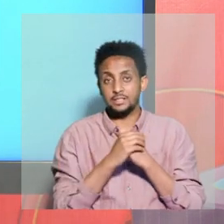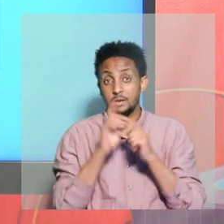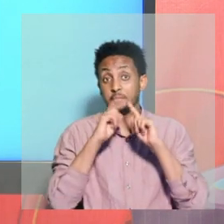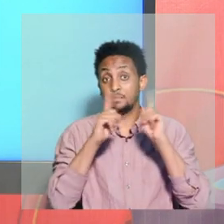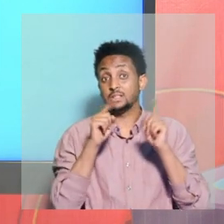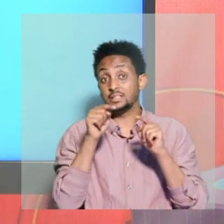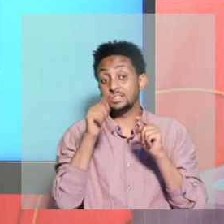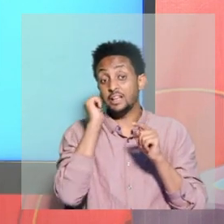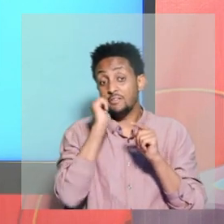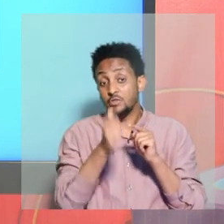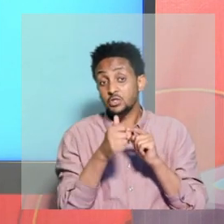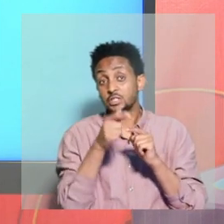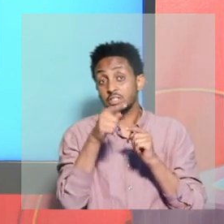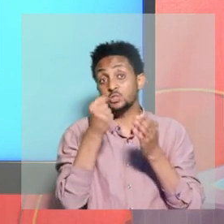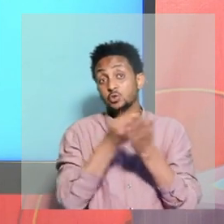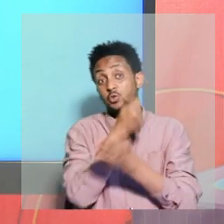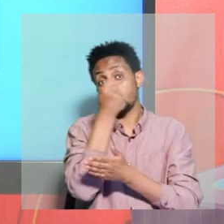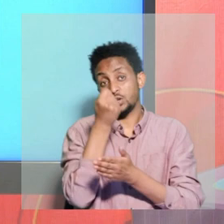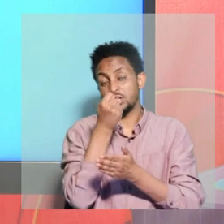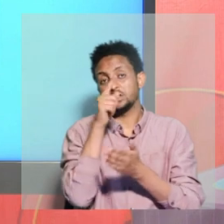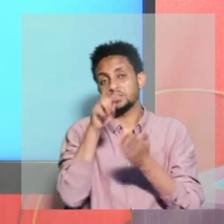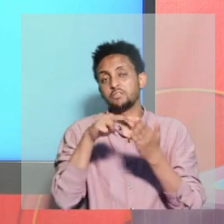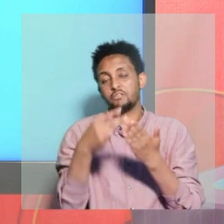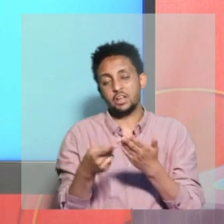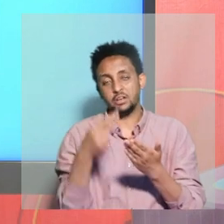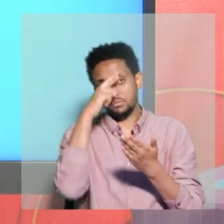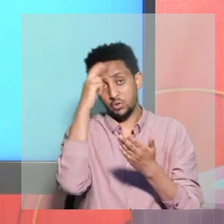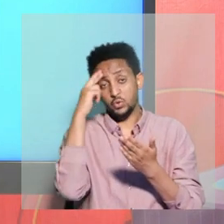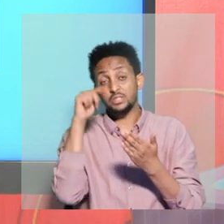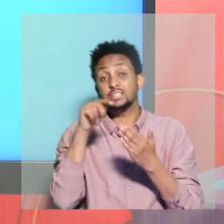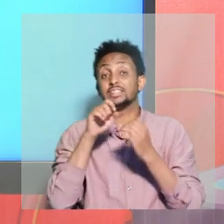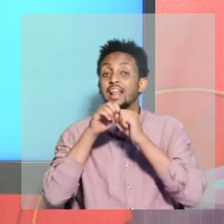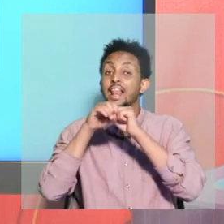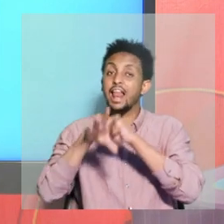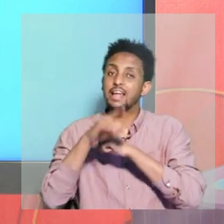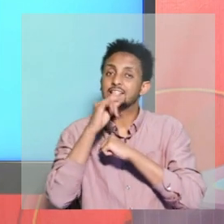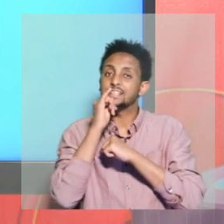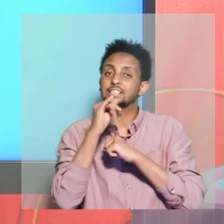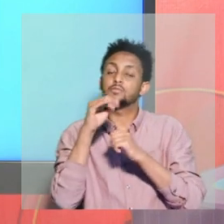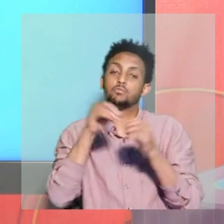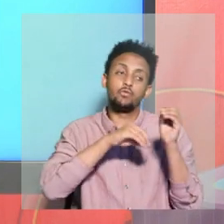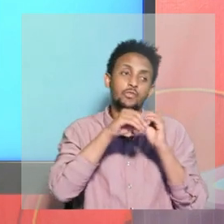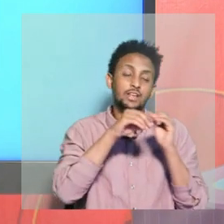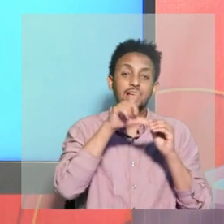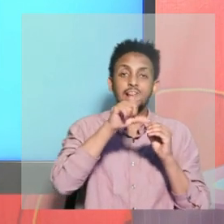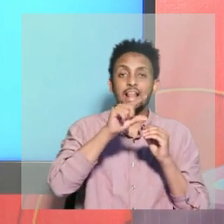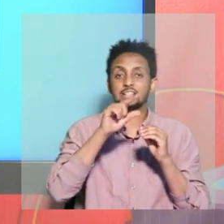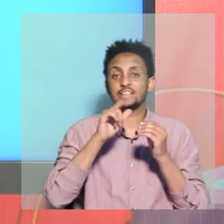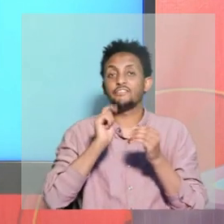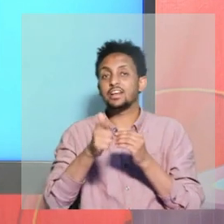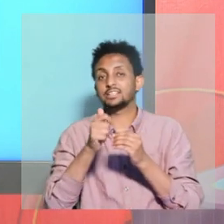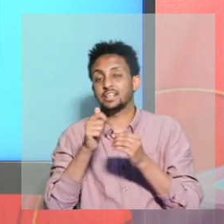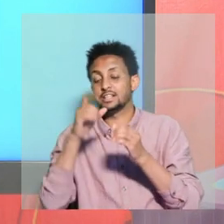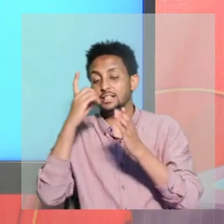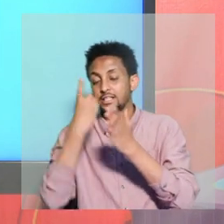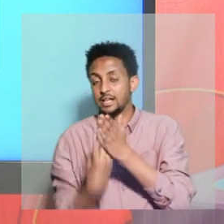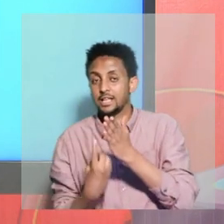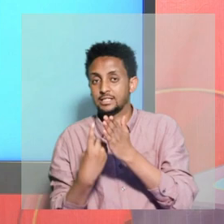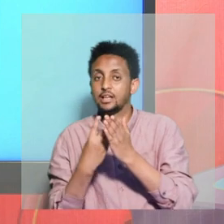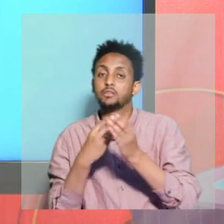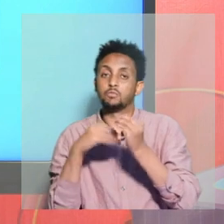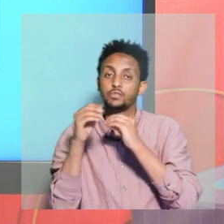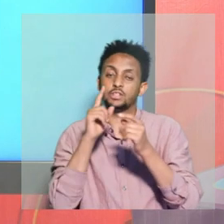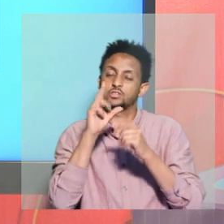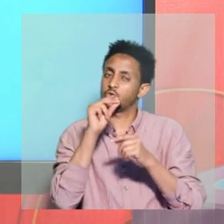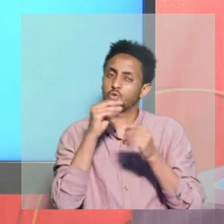But unfortunately, this theory is failed because that light is moving less faster in a denser medium. It's